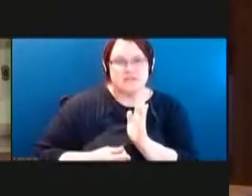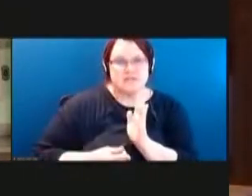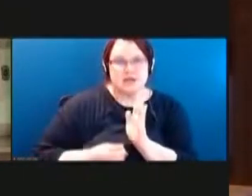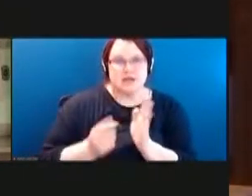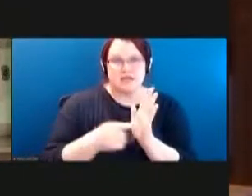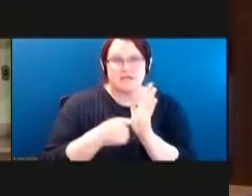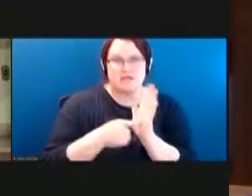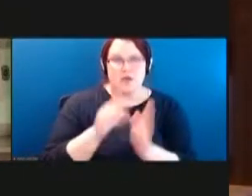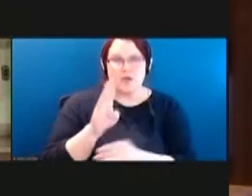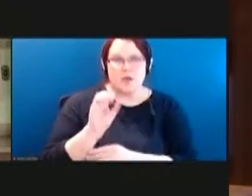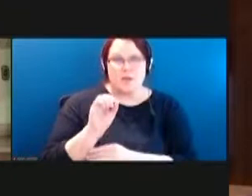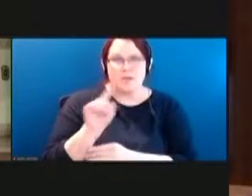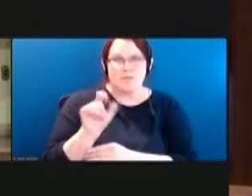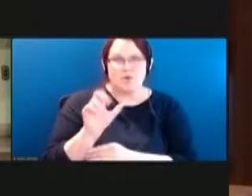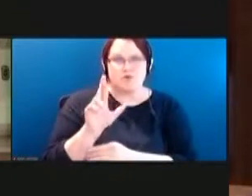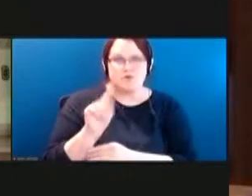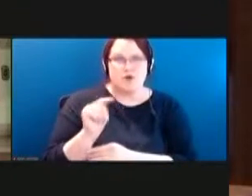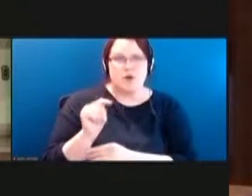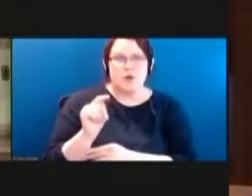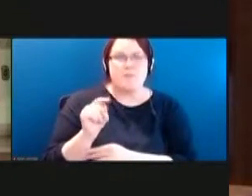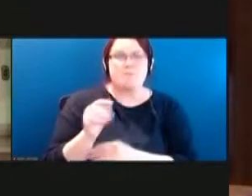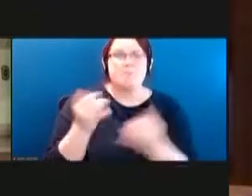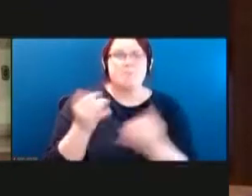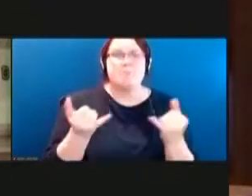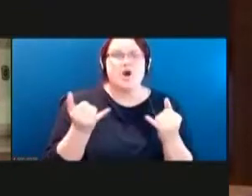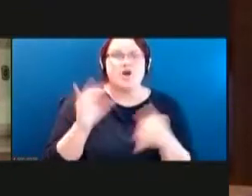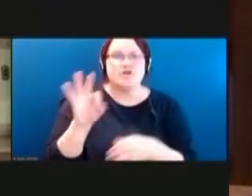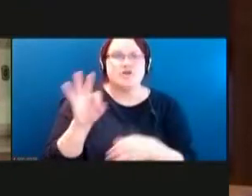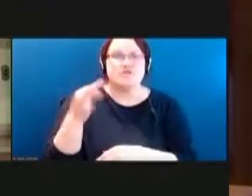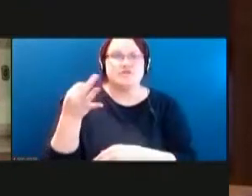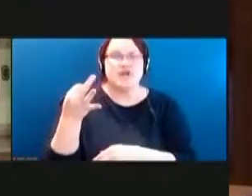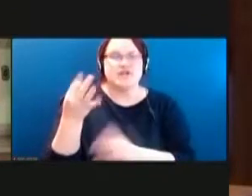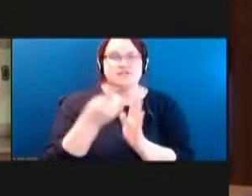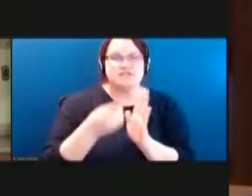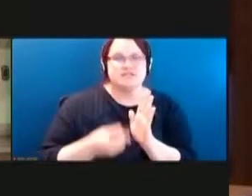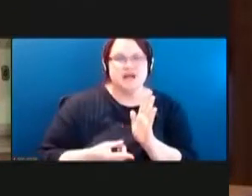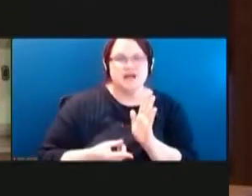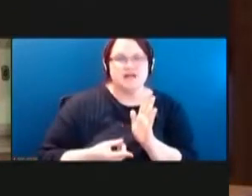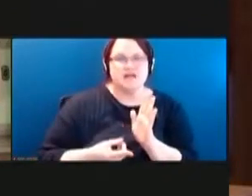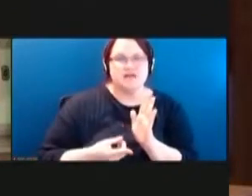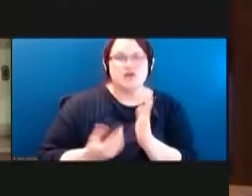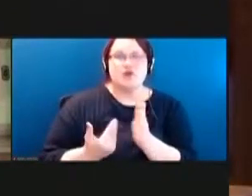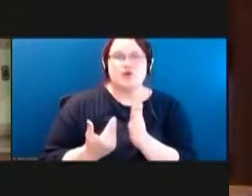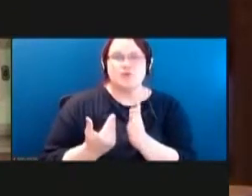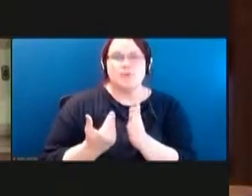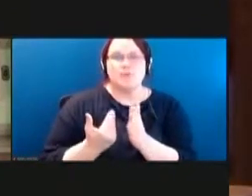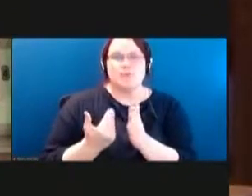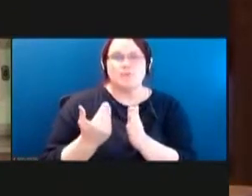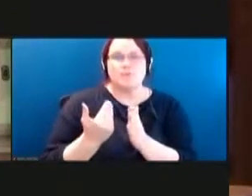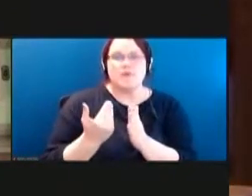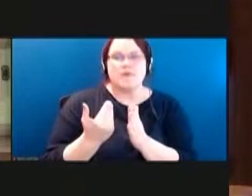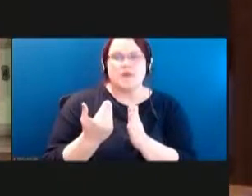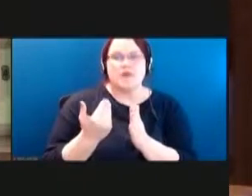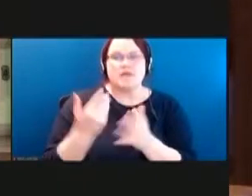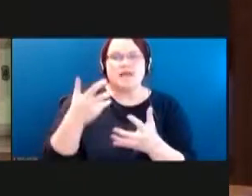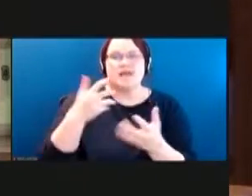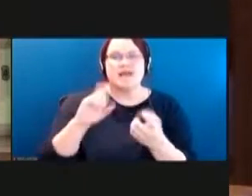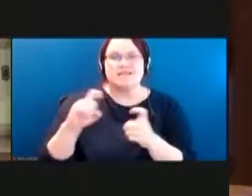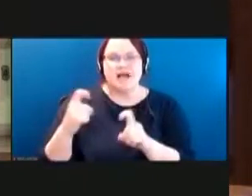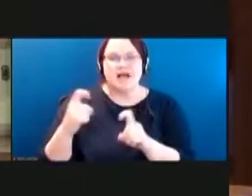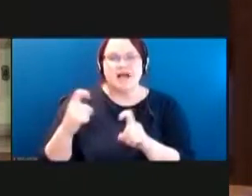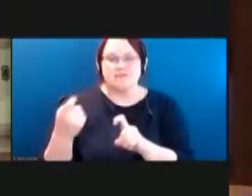modern French design principles, uniquely and creatively adapted to the specific program needs of a